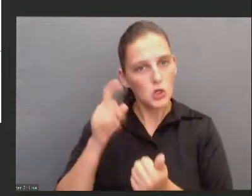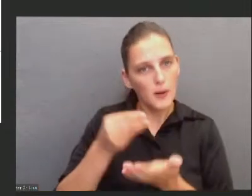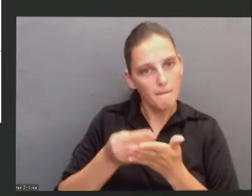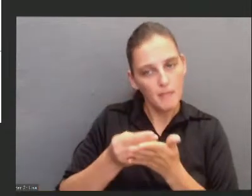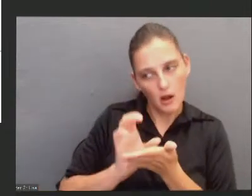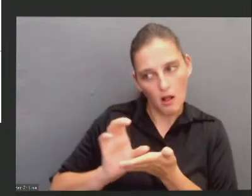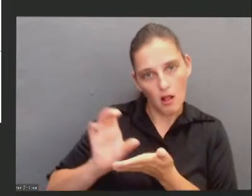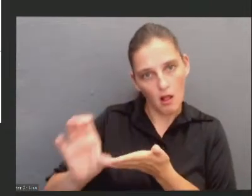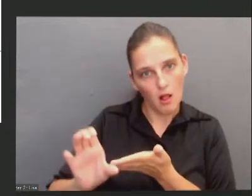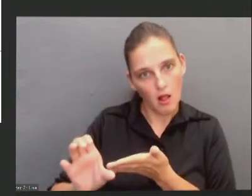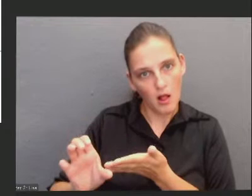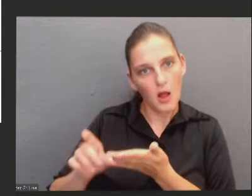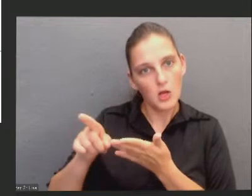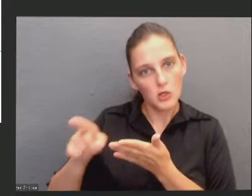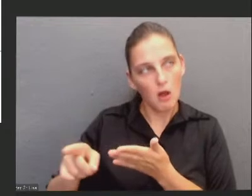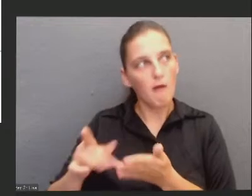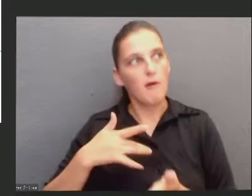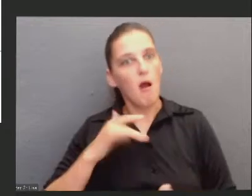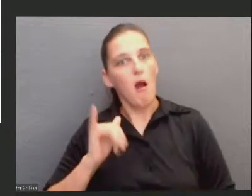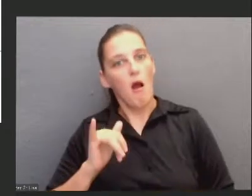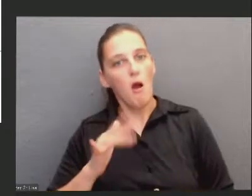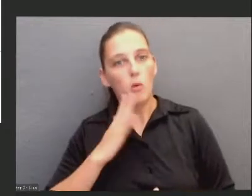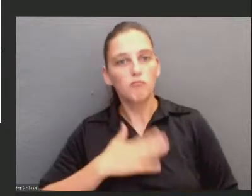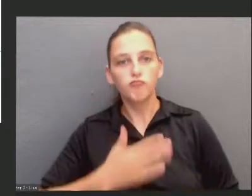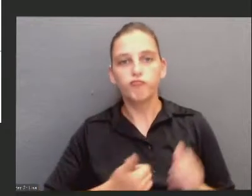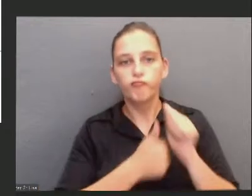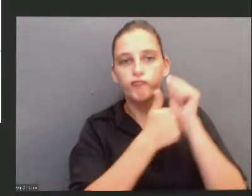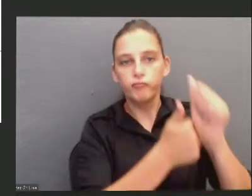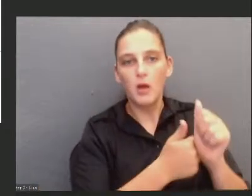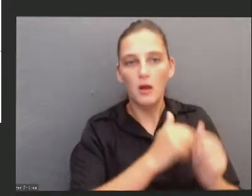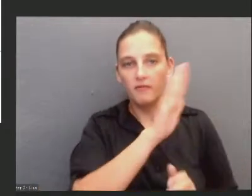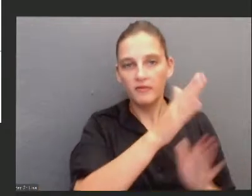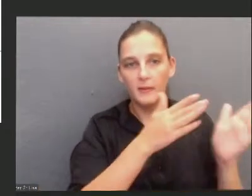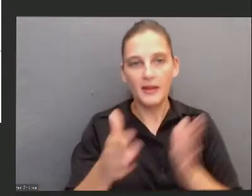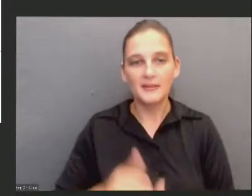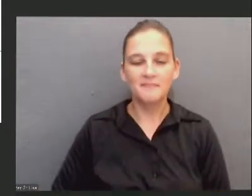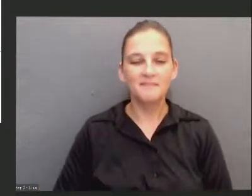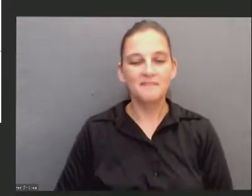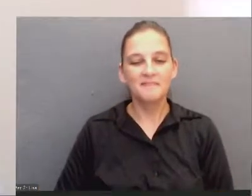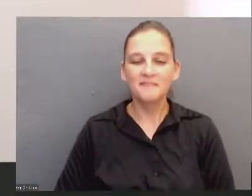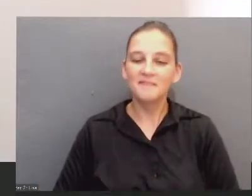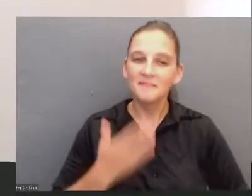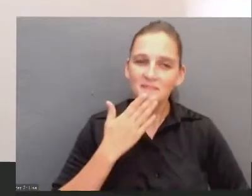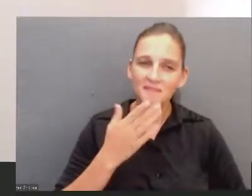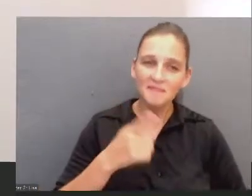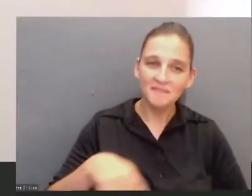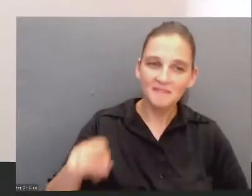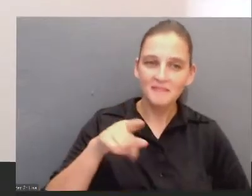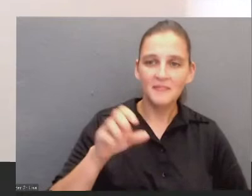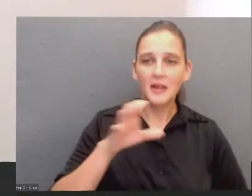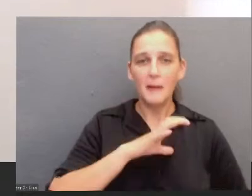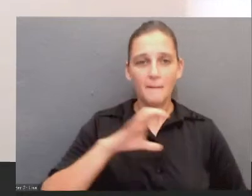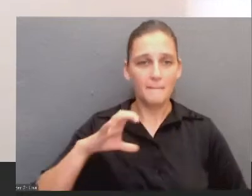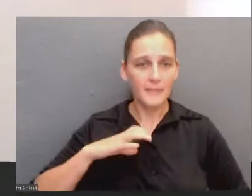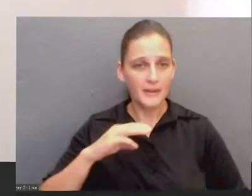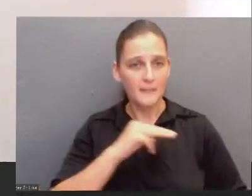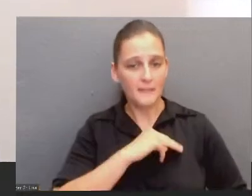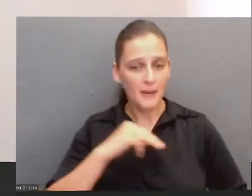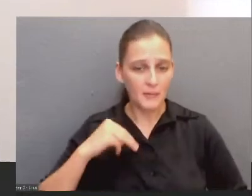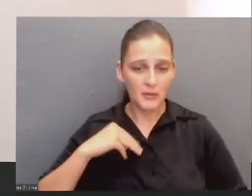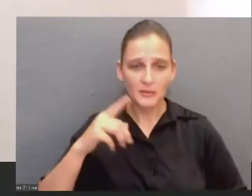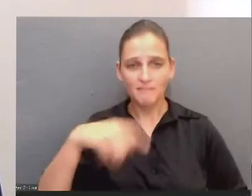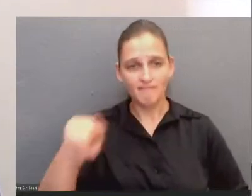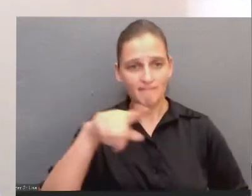thank my former subcommittee members, all of the members of the task force. And with that, I will turn it back over to you,